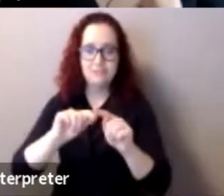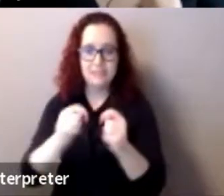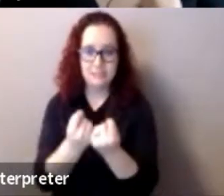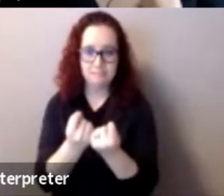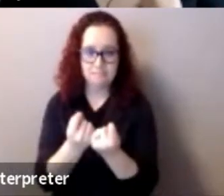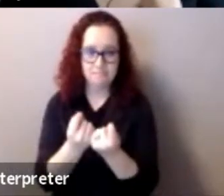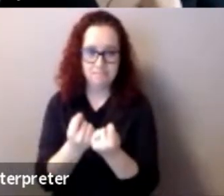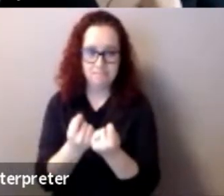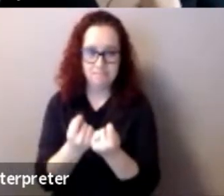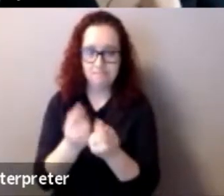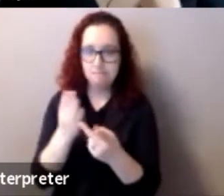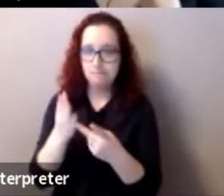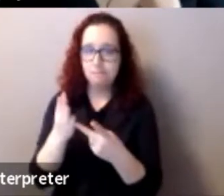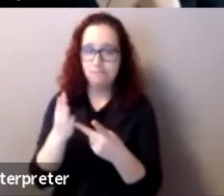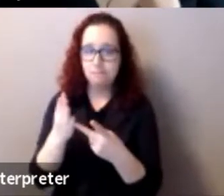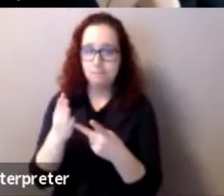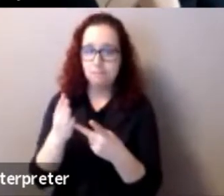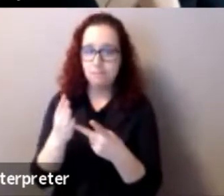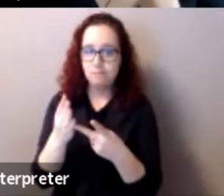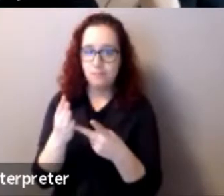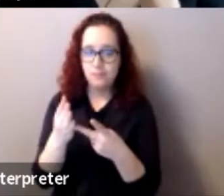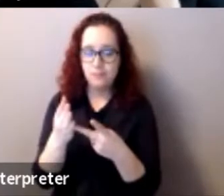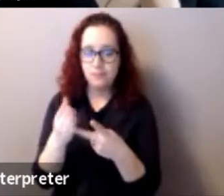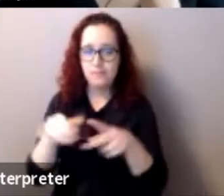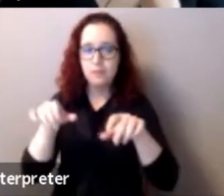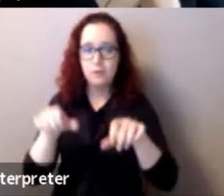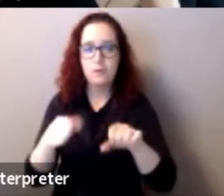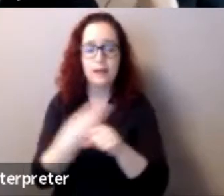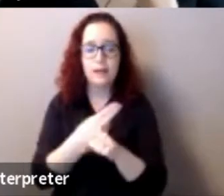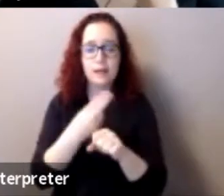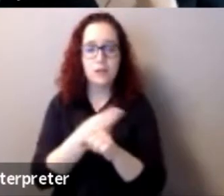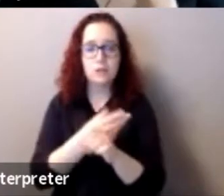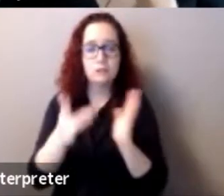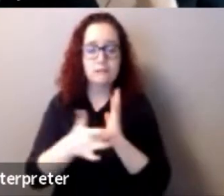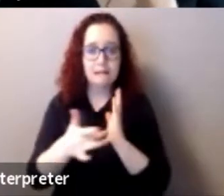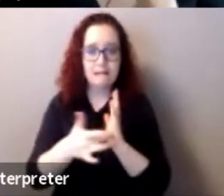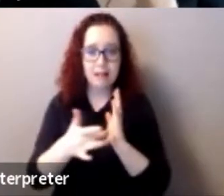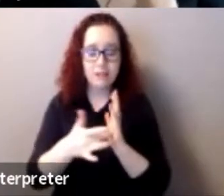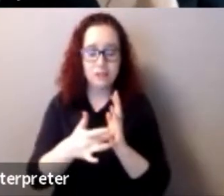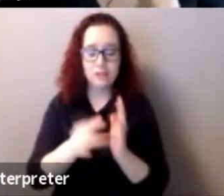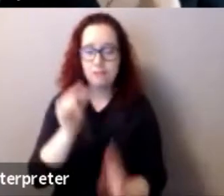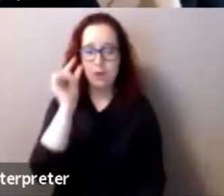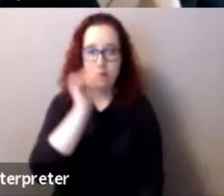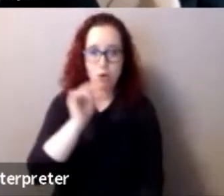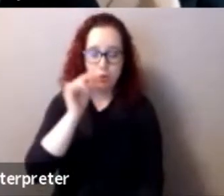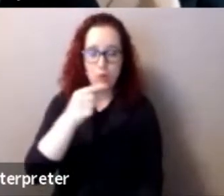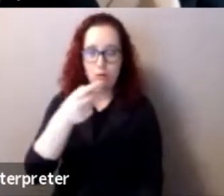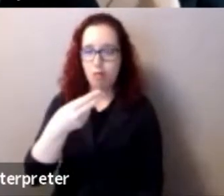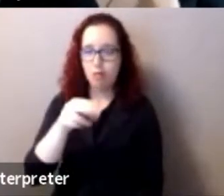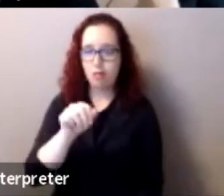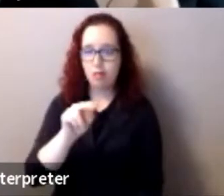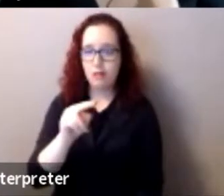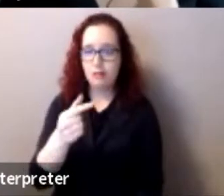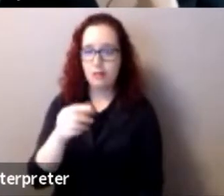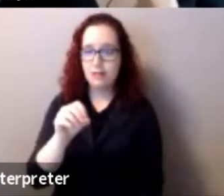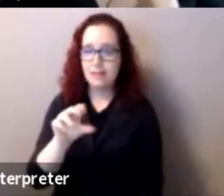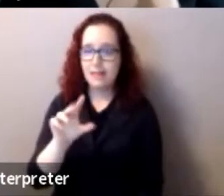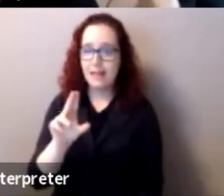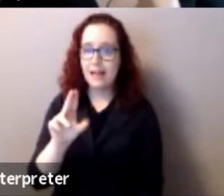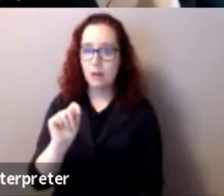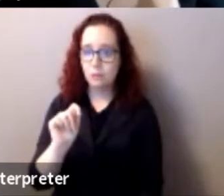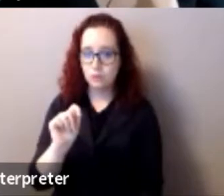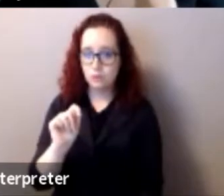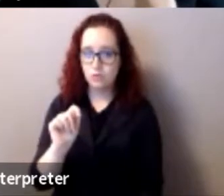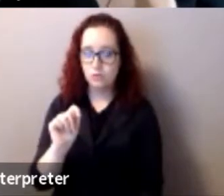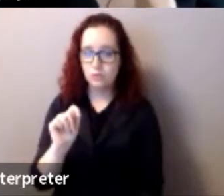Another practices that you can do using technologies is the Google Hangouts with your officers. Don't wait